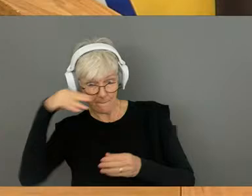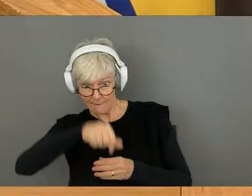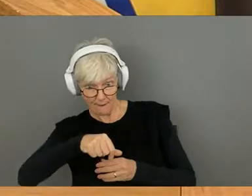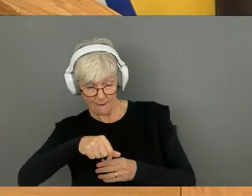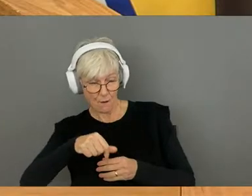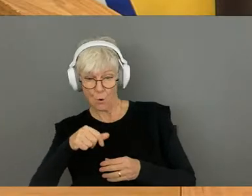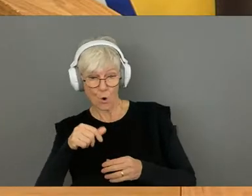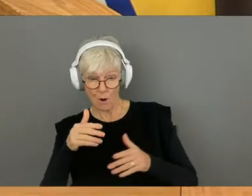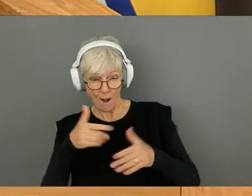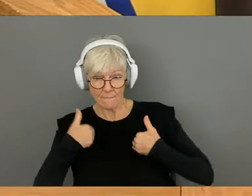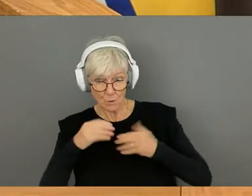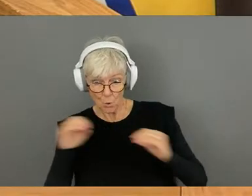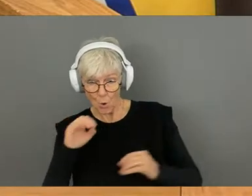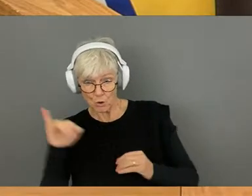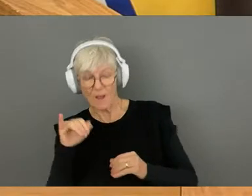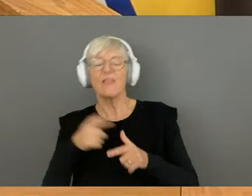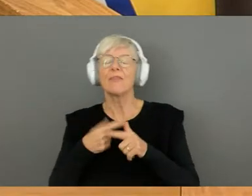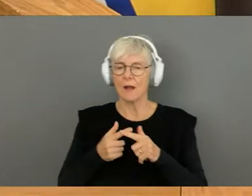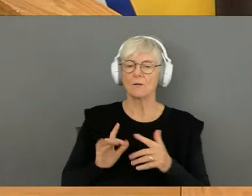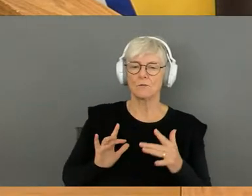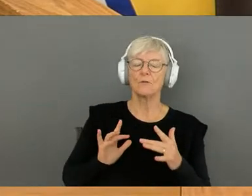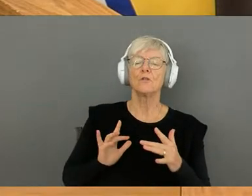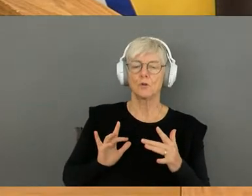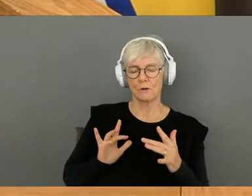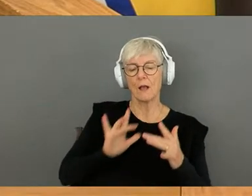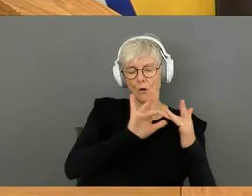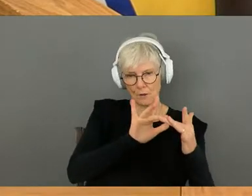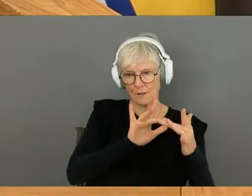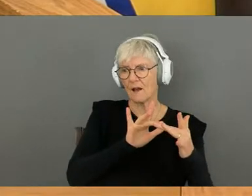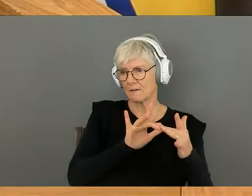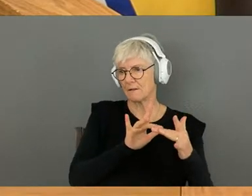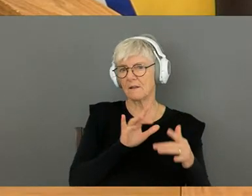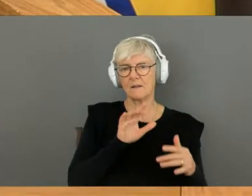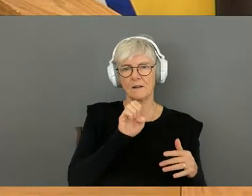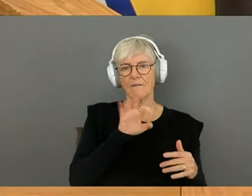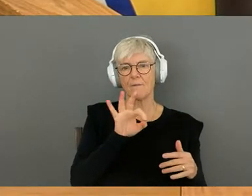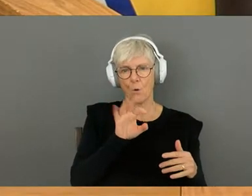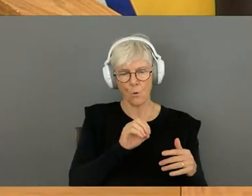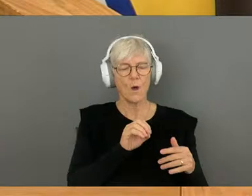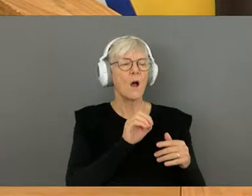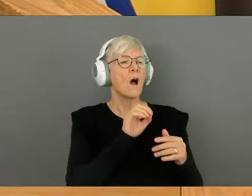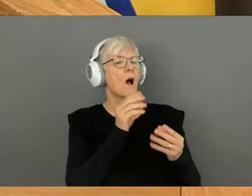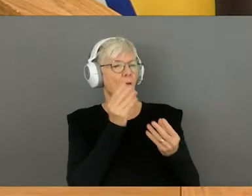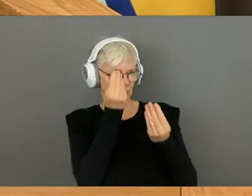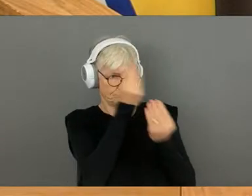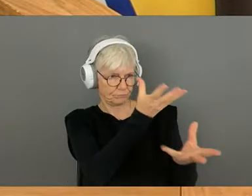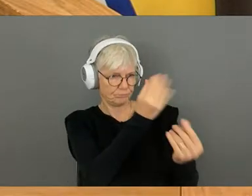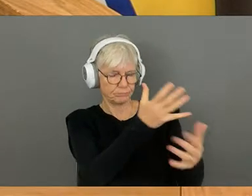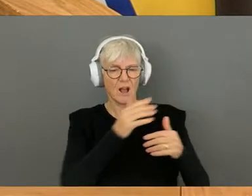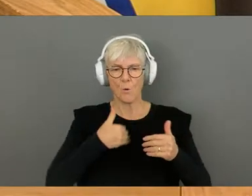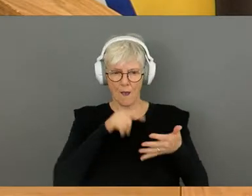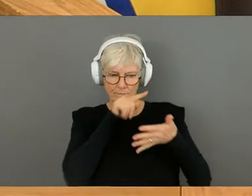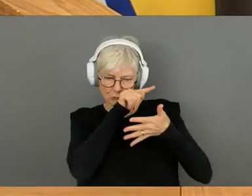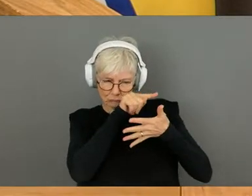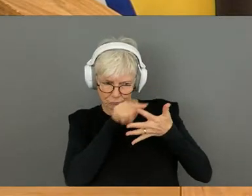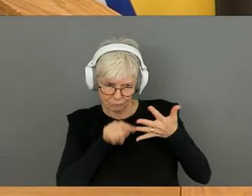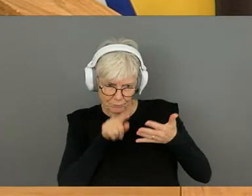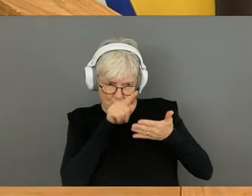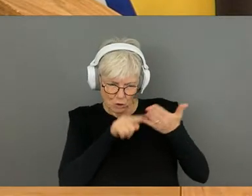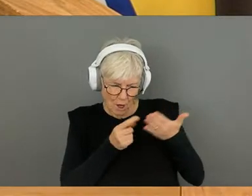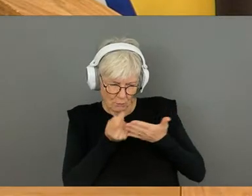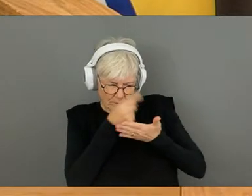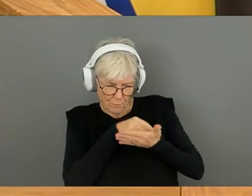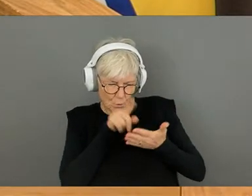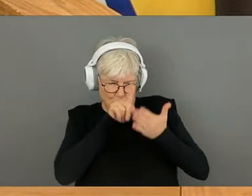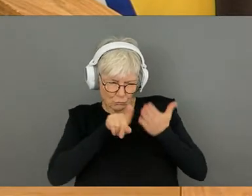register damages to your property. And then that will give us a better gauge. And we have systems, checks and balances in place that we will review that information to